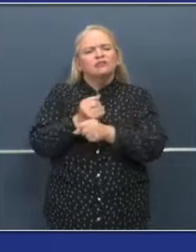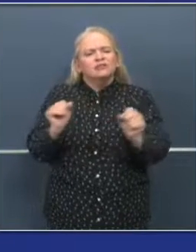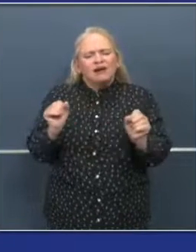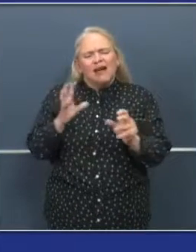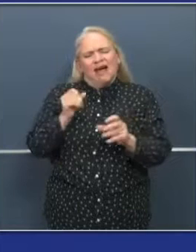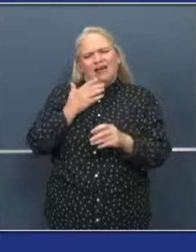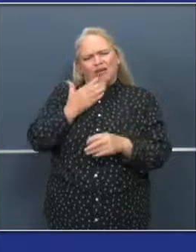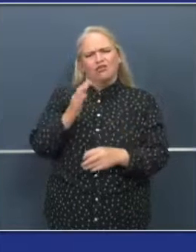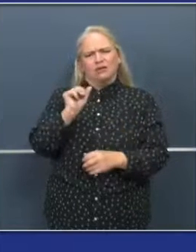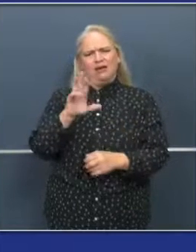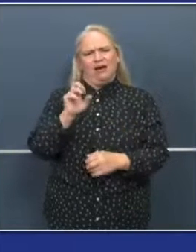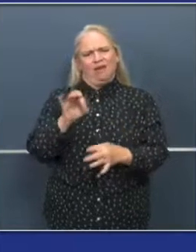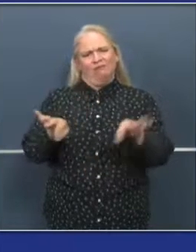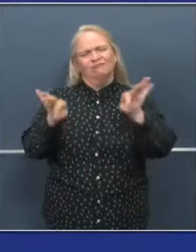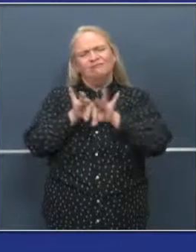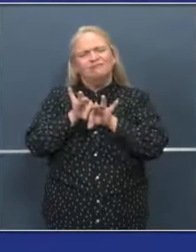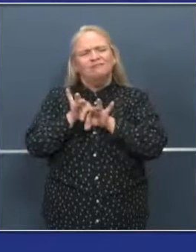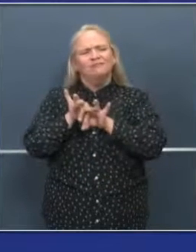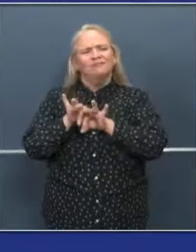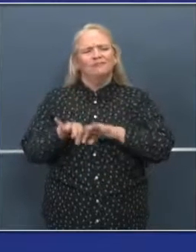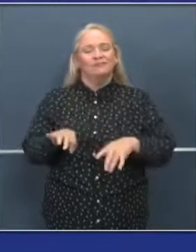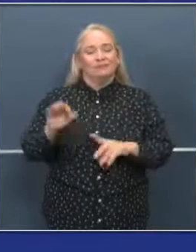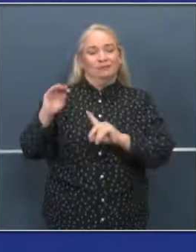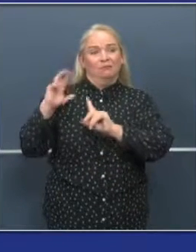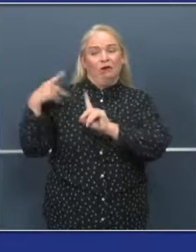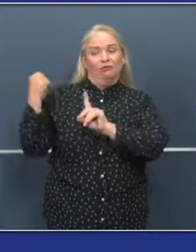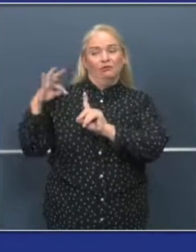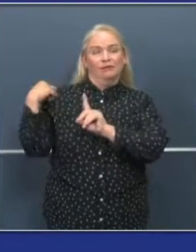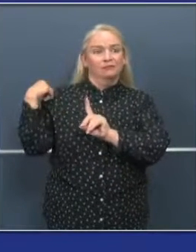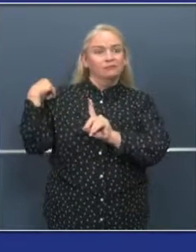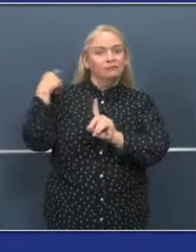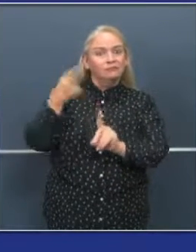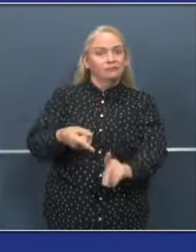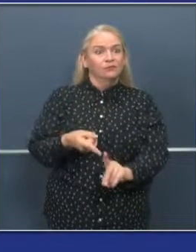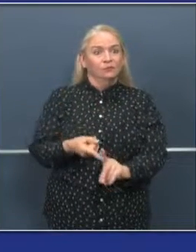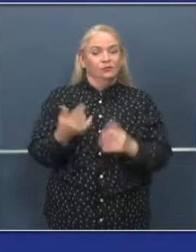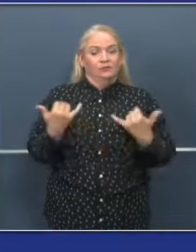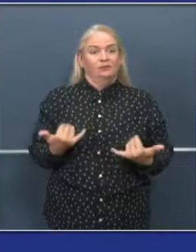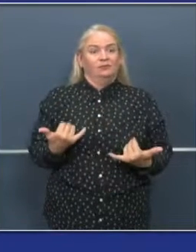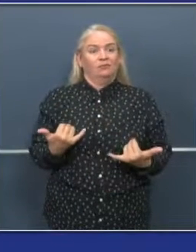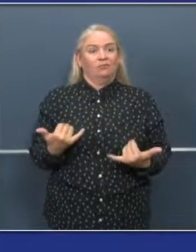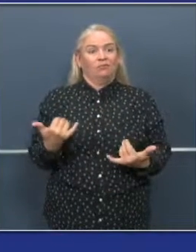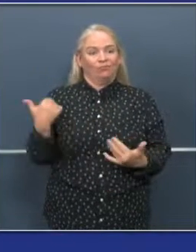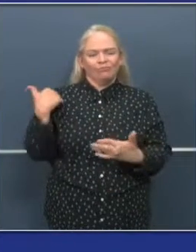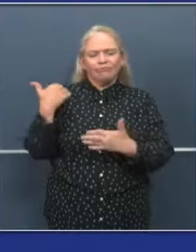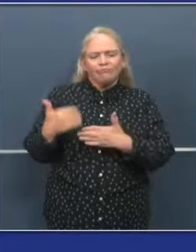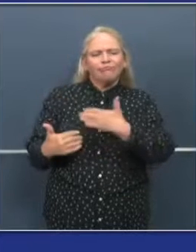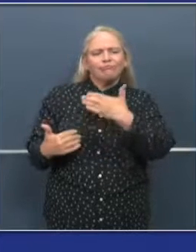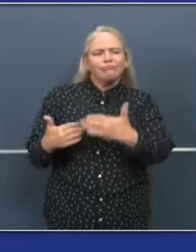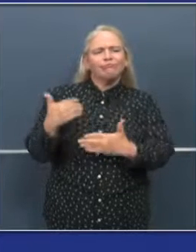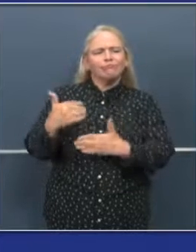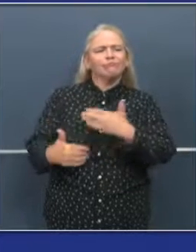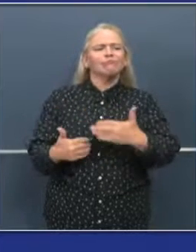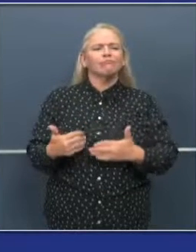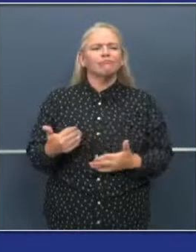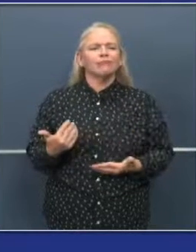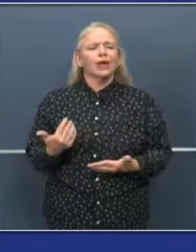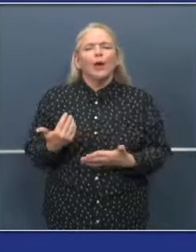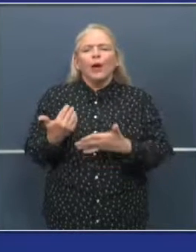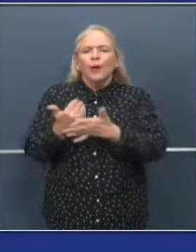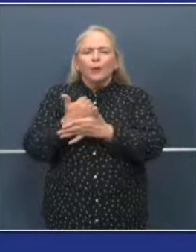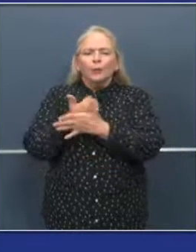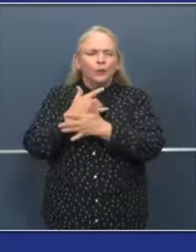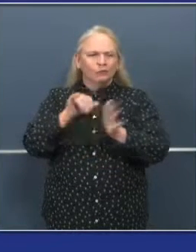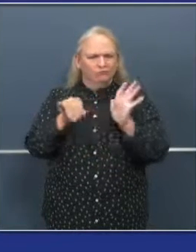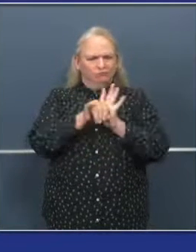19th of those of that this need to year, access we hospital with care intention and receive began a high-quality process care in the anew state of California to identify and to look those to foundational utilize our